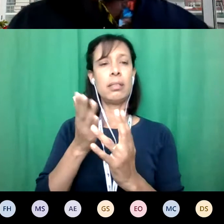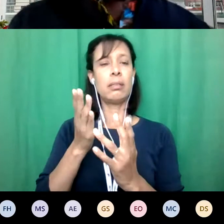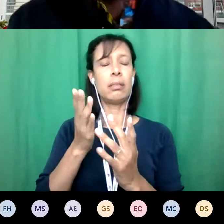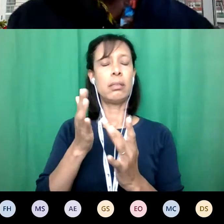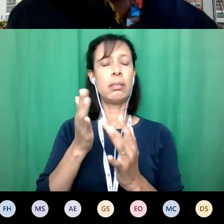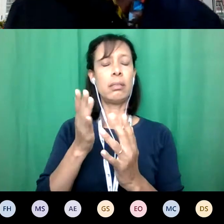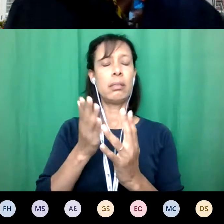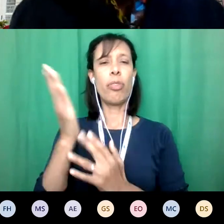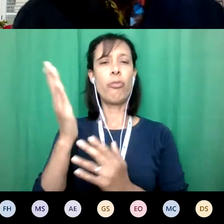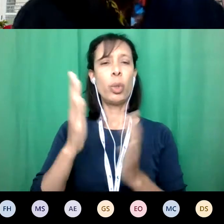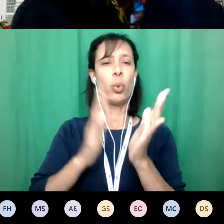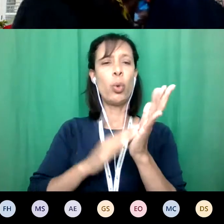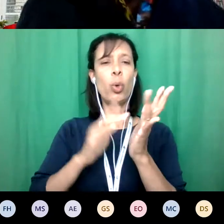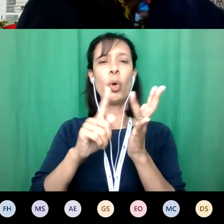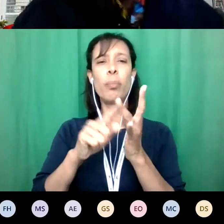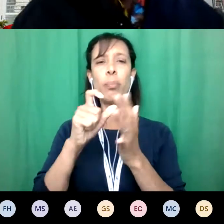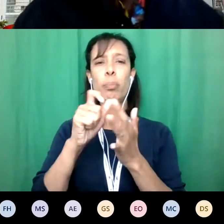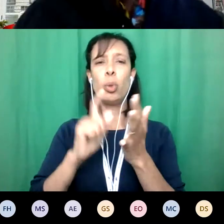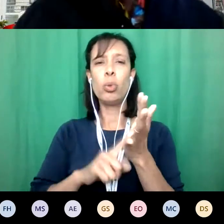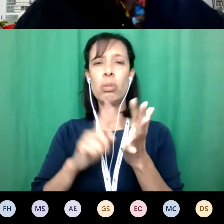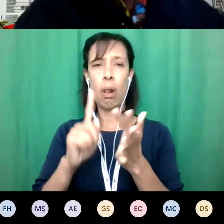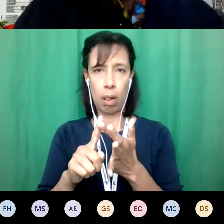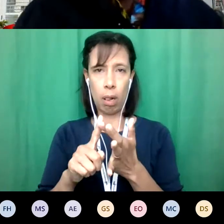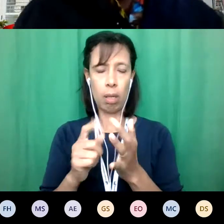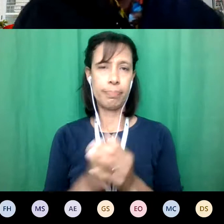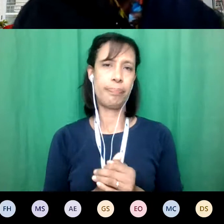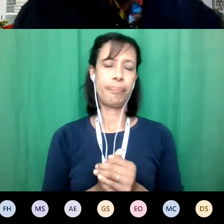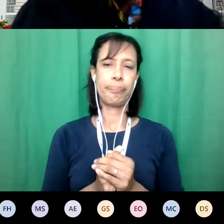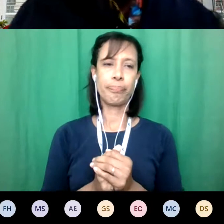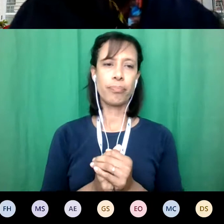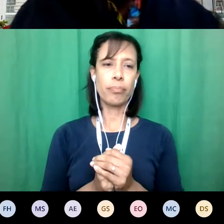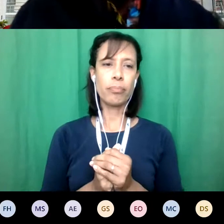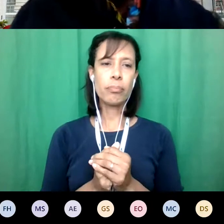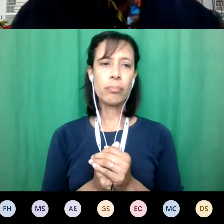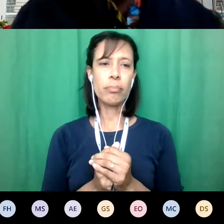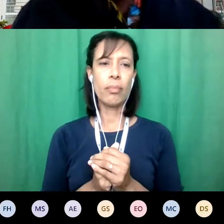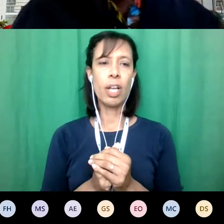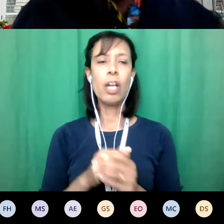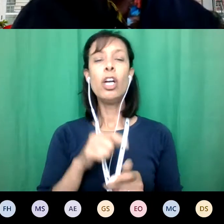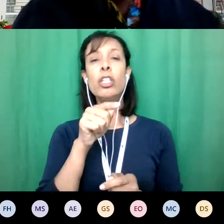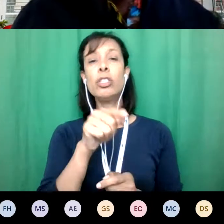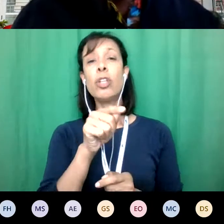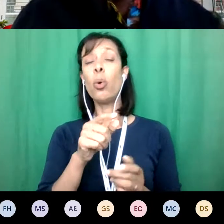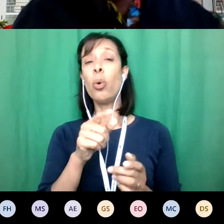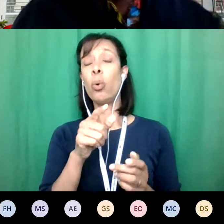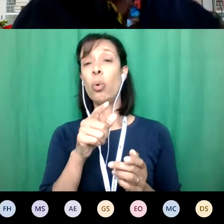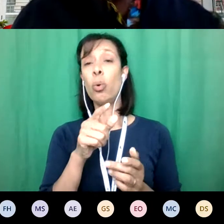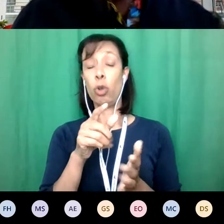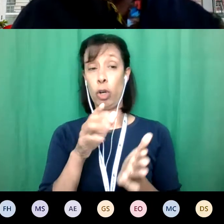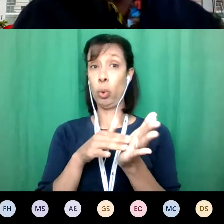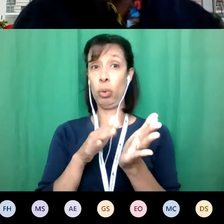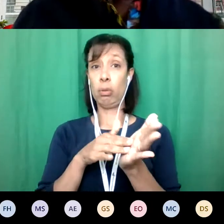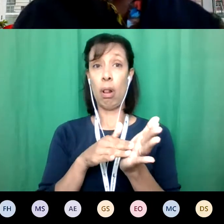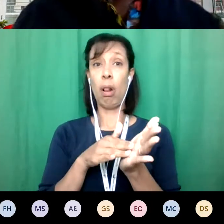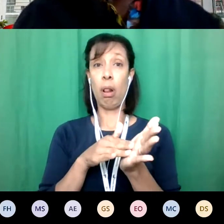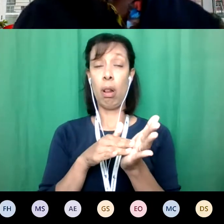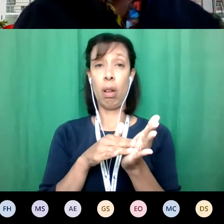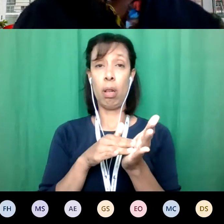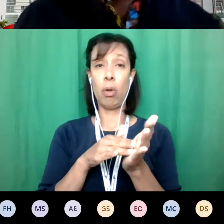I think it's important to mention at this point that Moodle is going to be the platform through which all